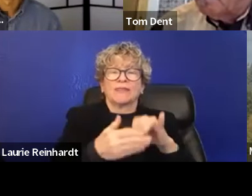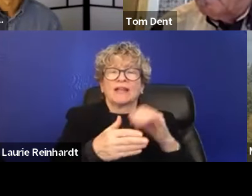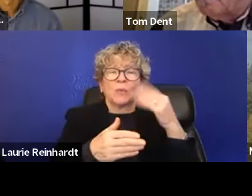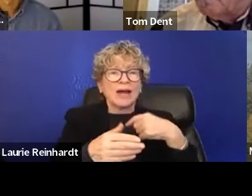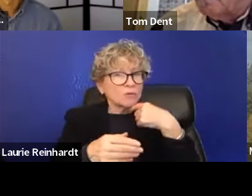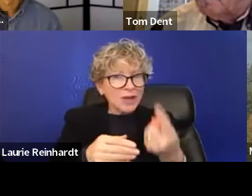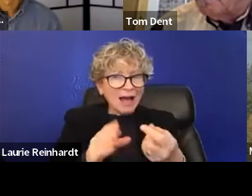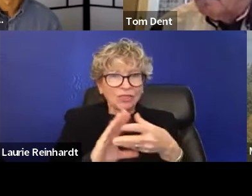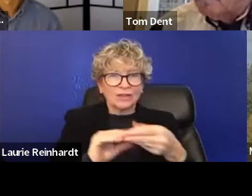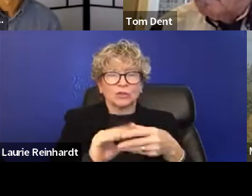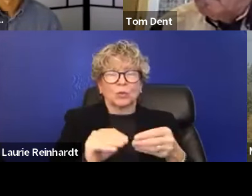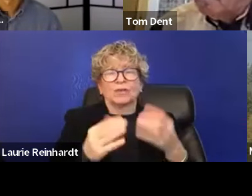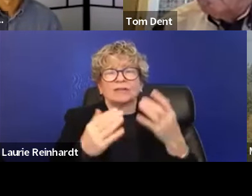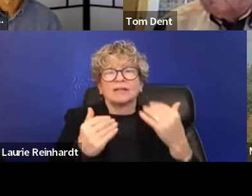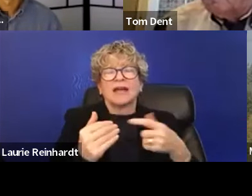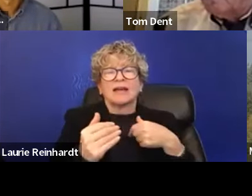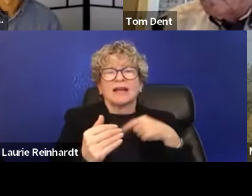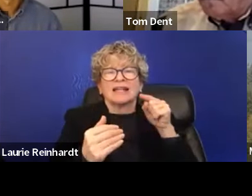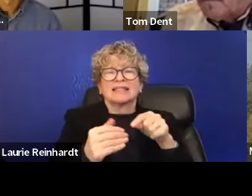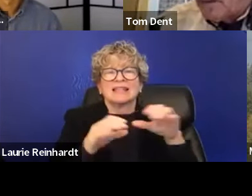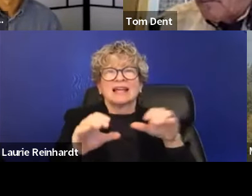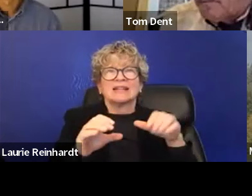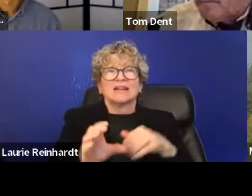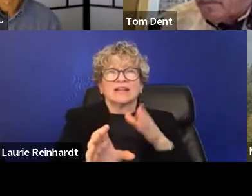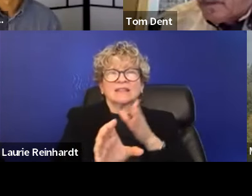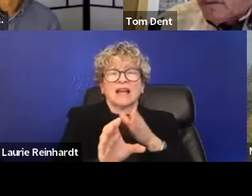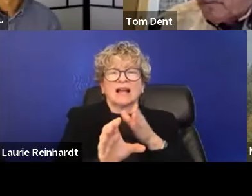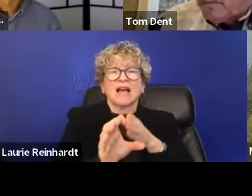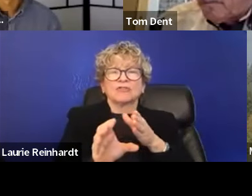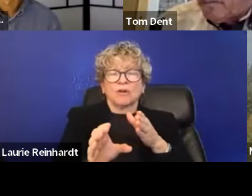this action and similar tactics are functionally psychological warfare.